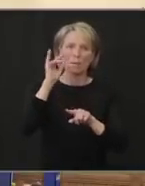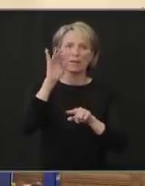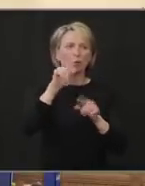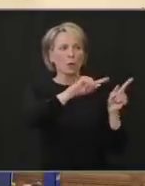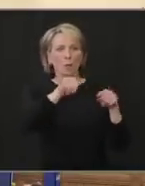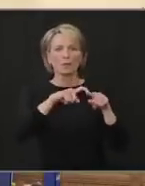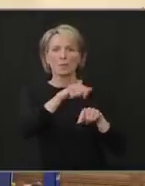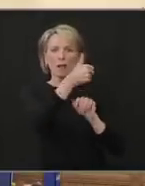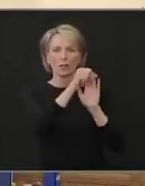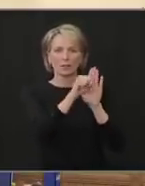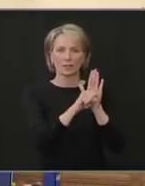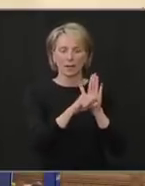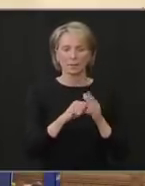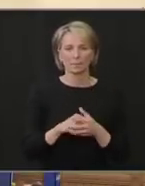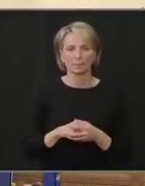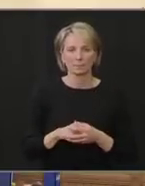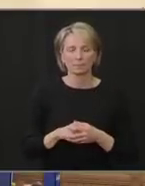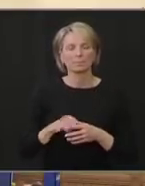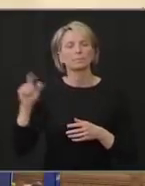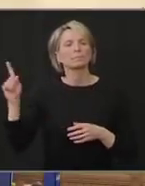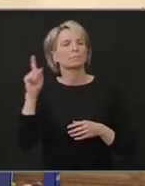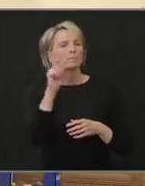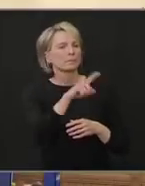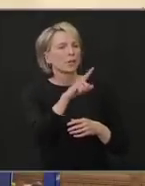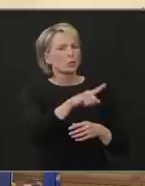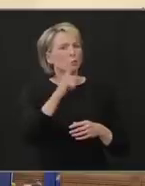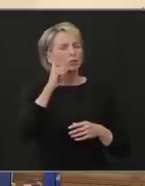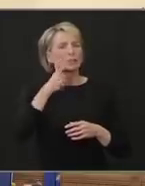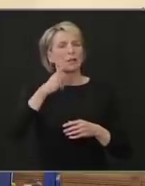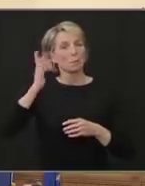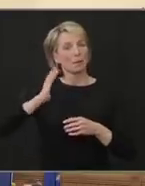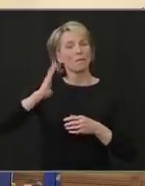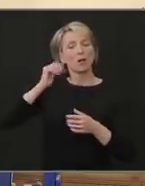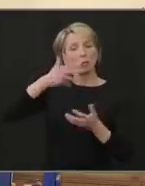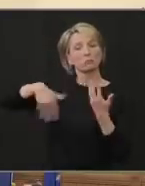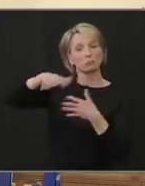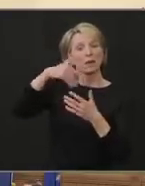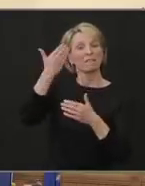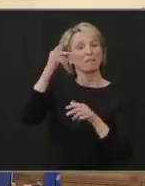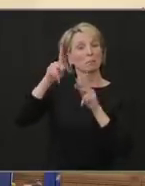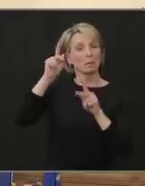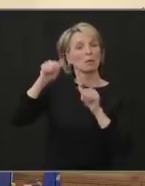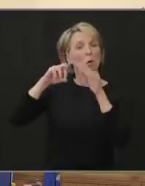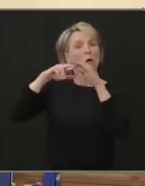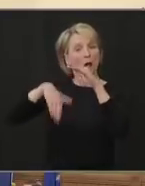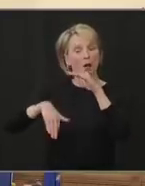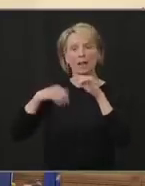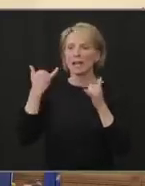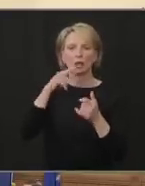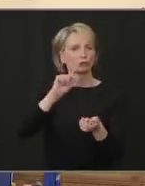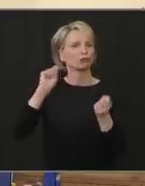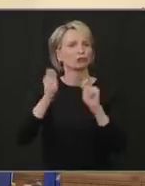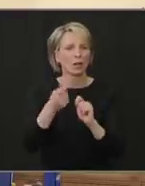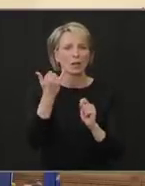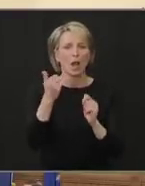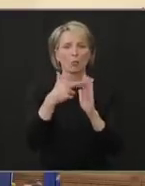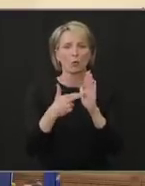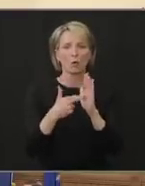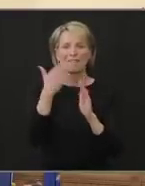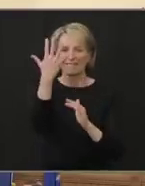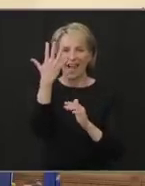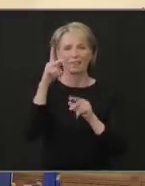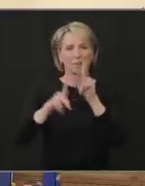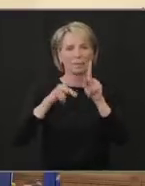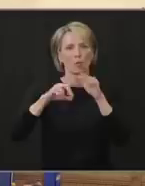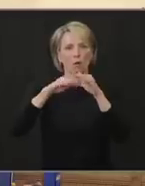You're lowering the limit for social gatherings to 5. Is that going to be in an executive order, or is this just guidance?